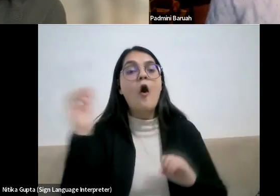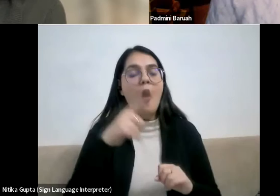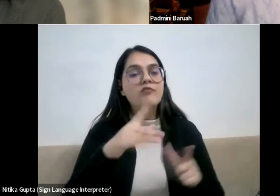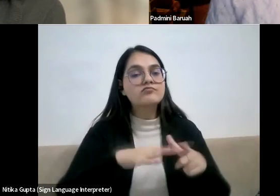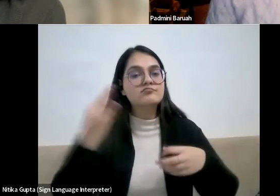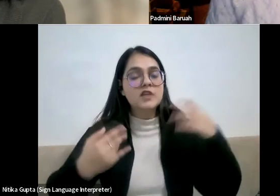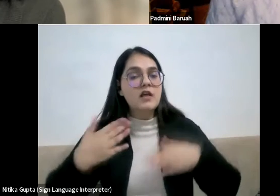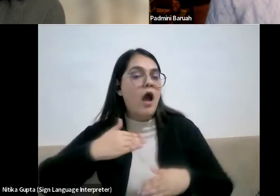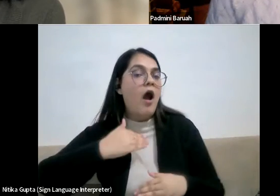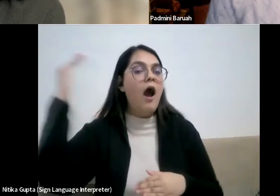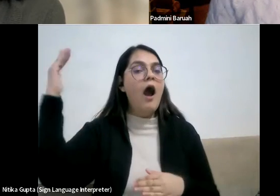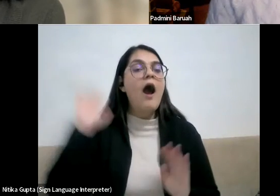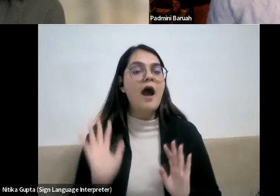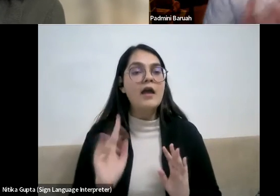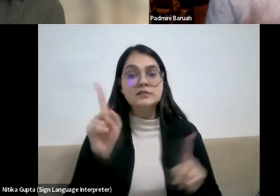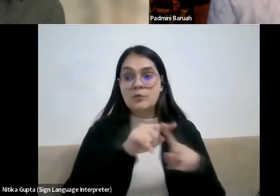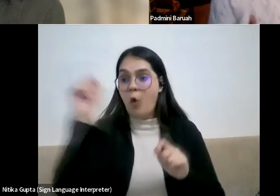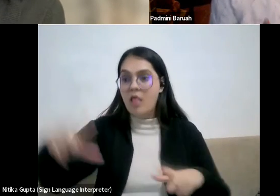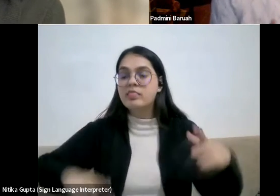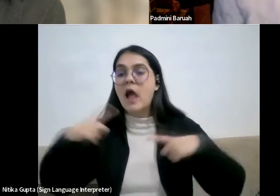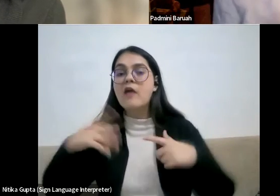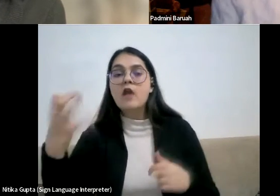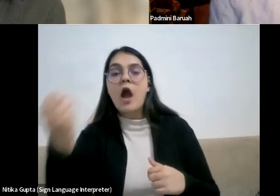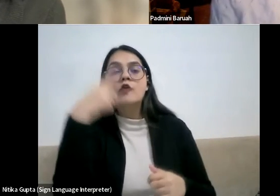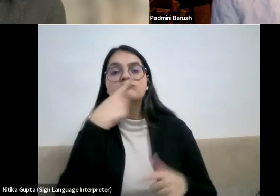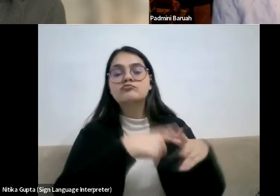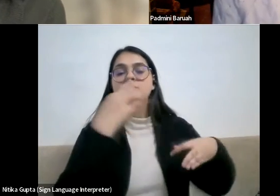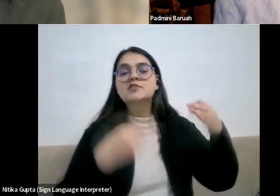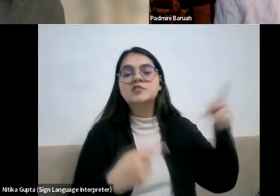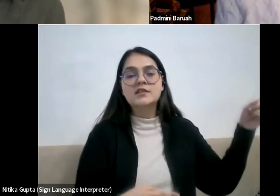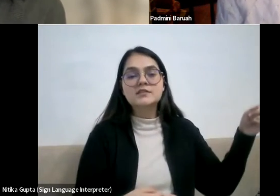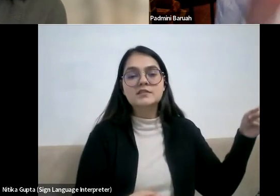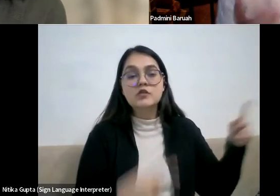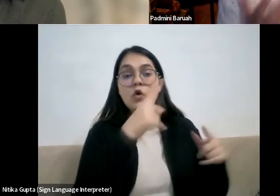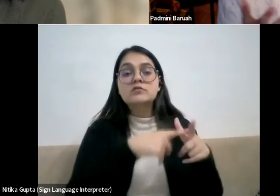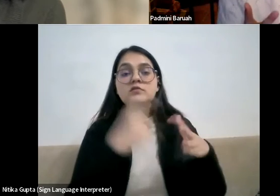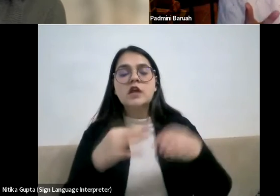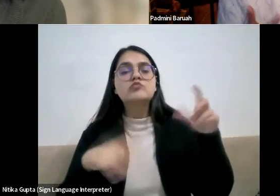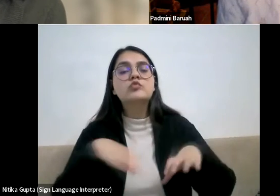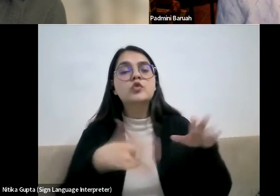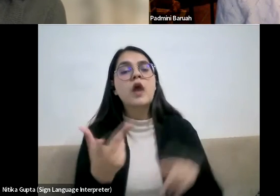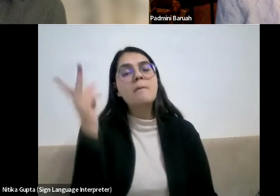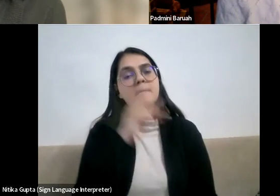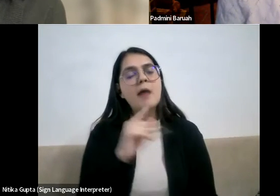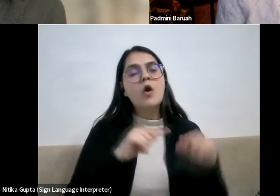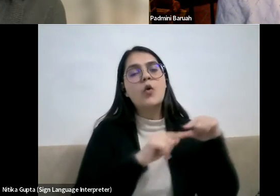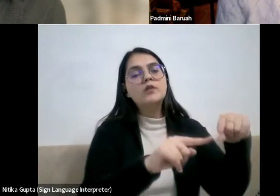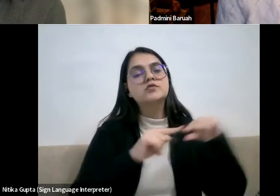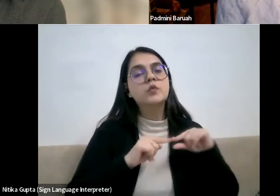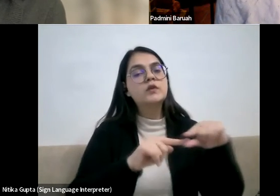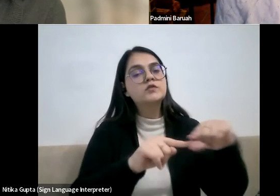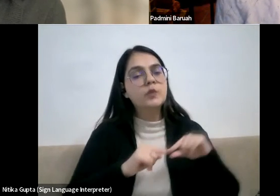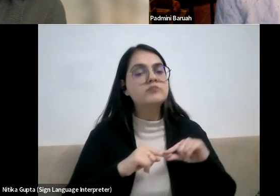your fate in their hands. And often they take on the role of the prosecution. So the judge asks a lot of questions in